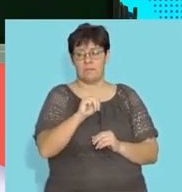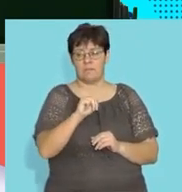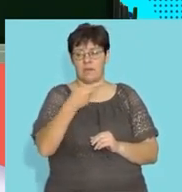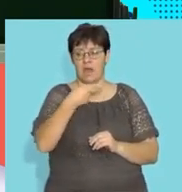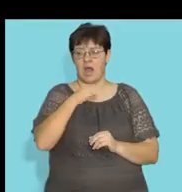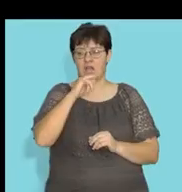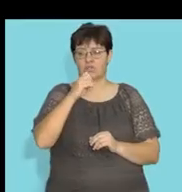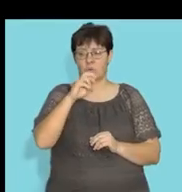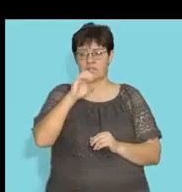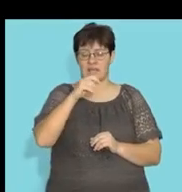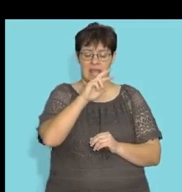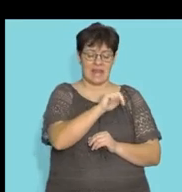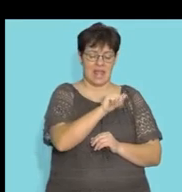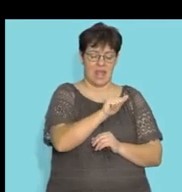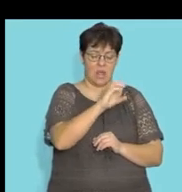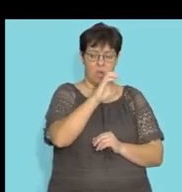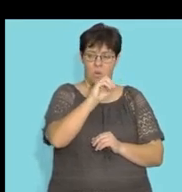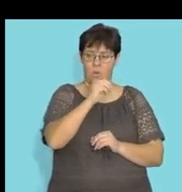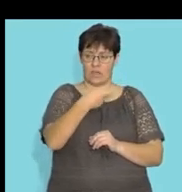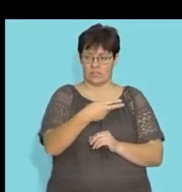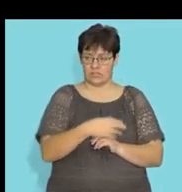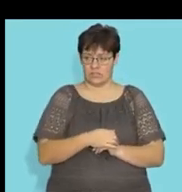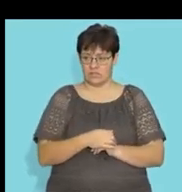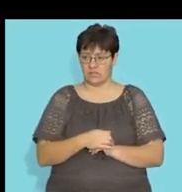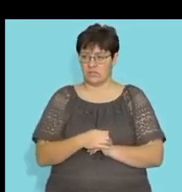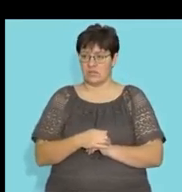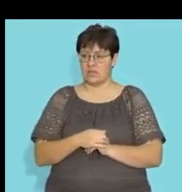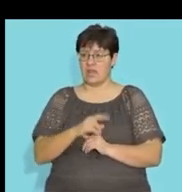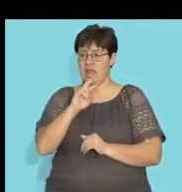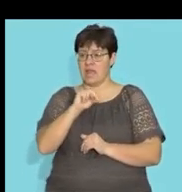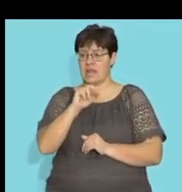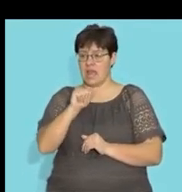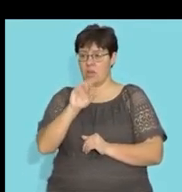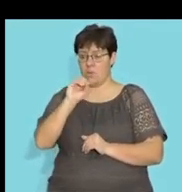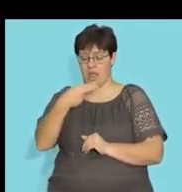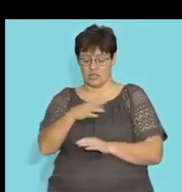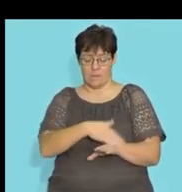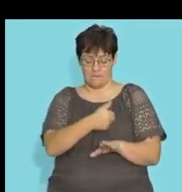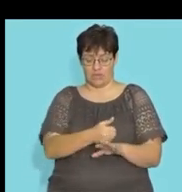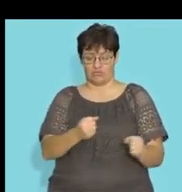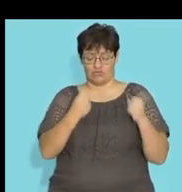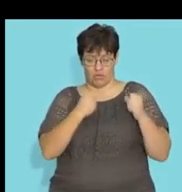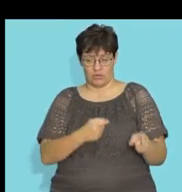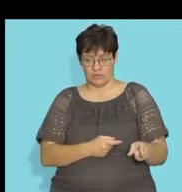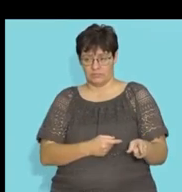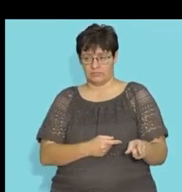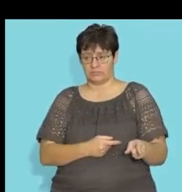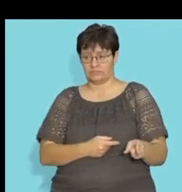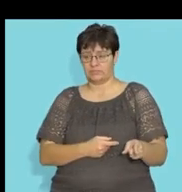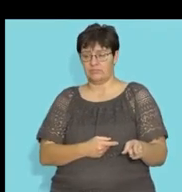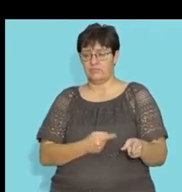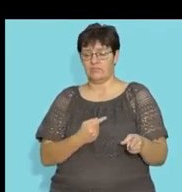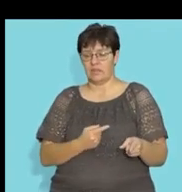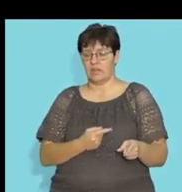and we know that it's a strong base. So we have the strong base sodium hydroxide, and an